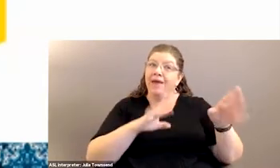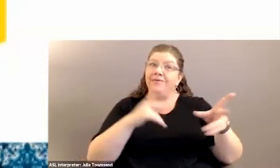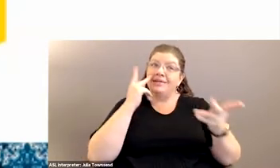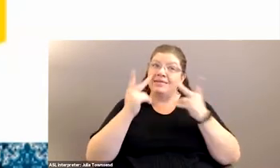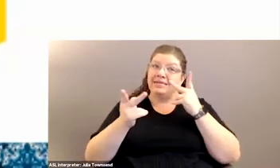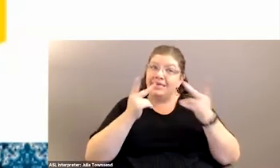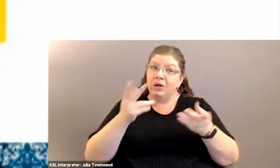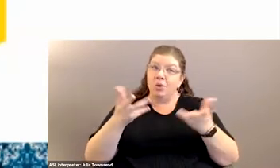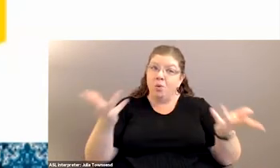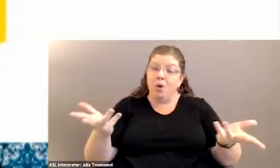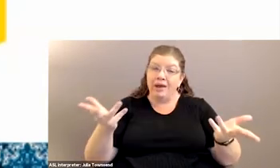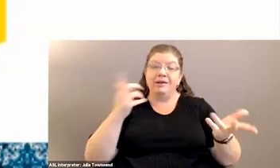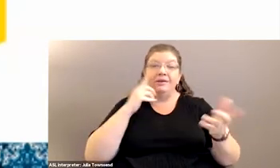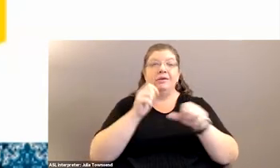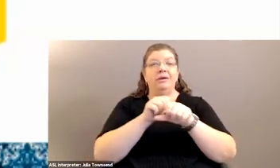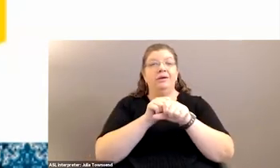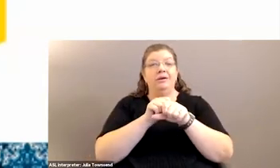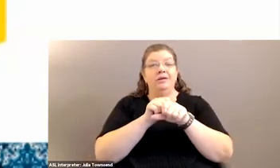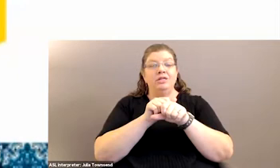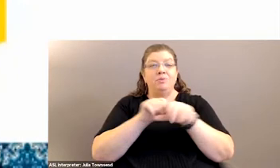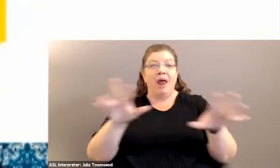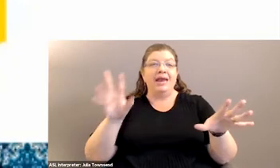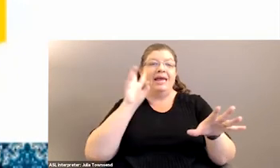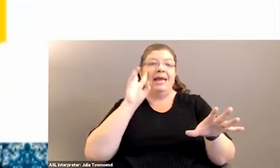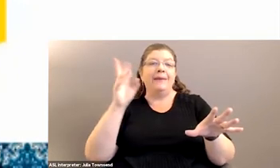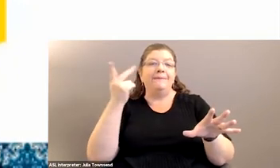is the behavior of spreading misinformation